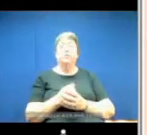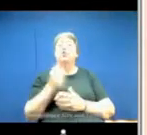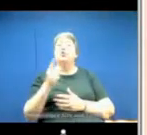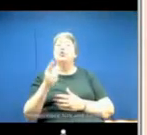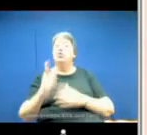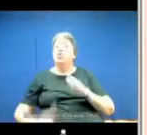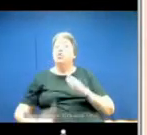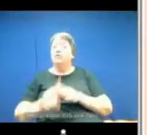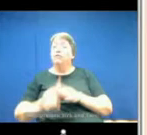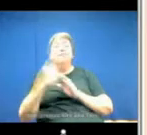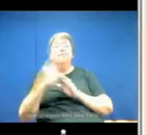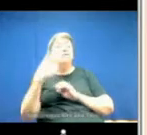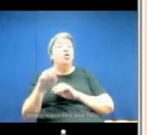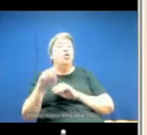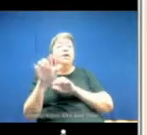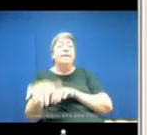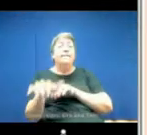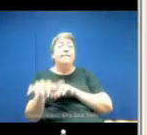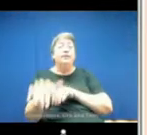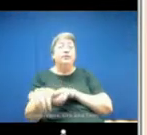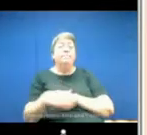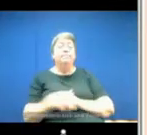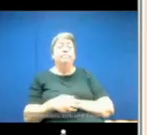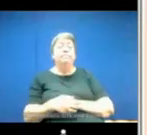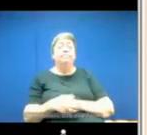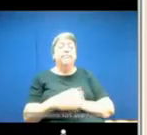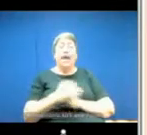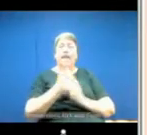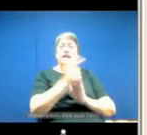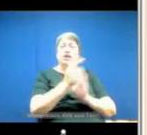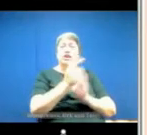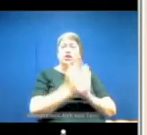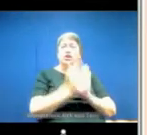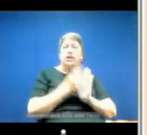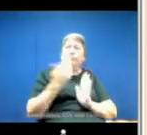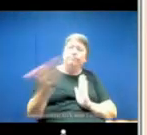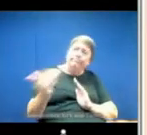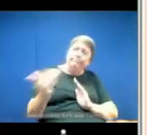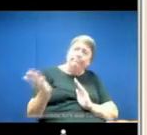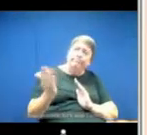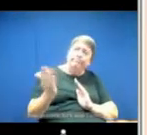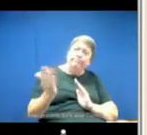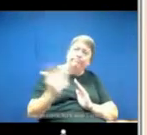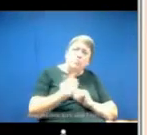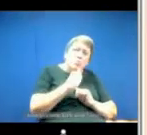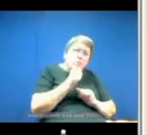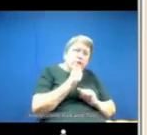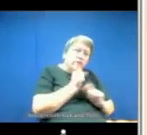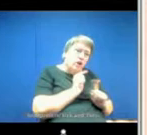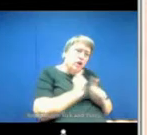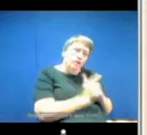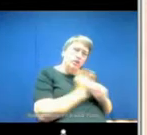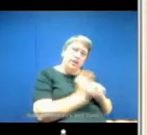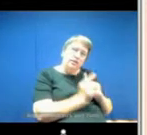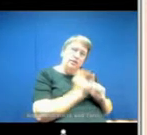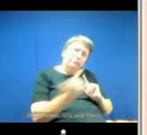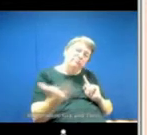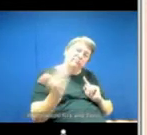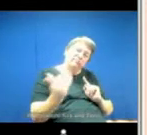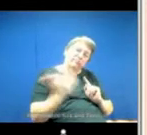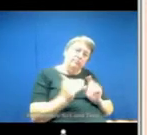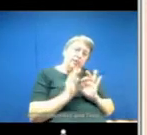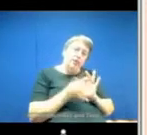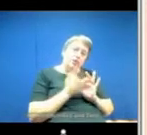deposition, and the attorney wants you to interpret a private conversation between the